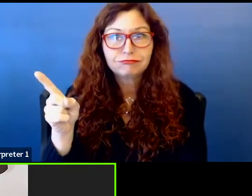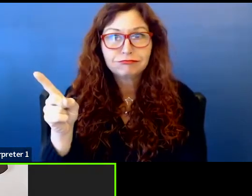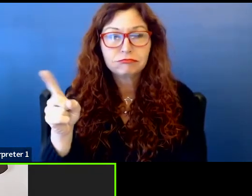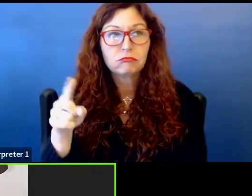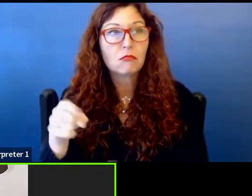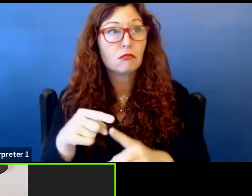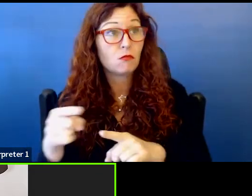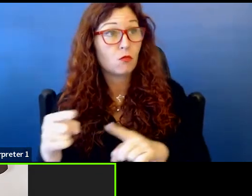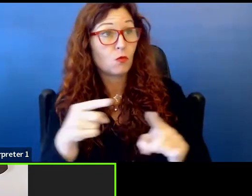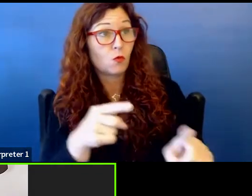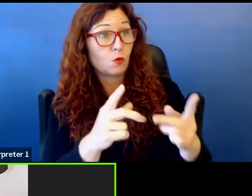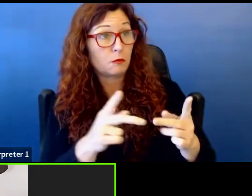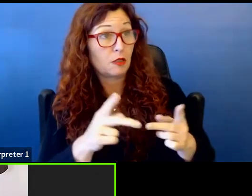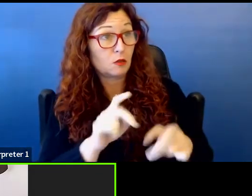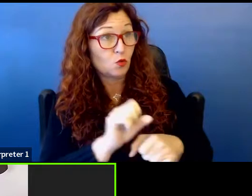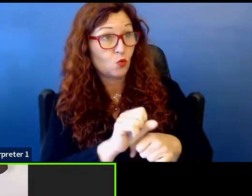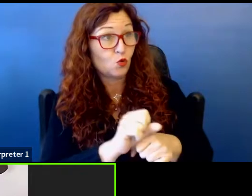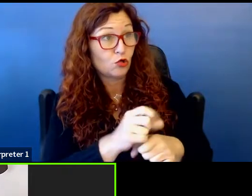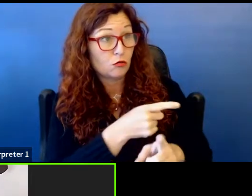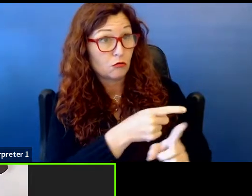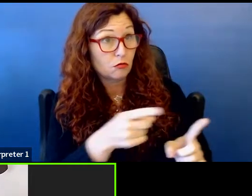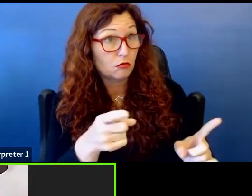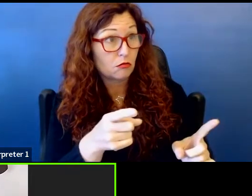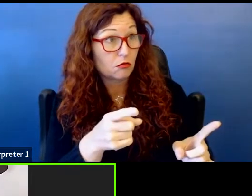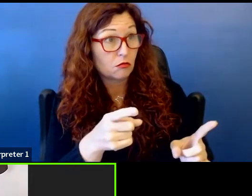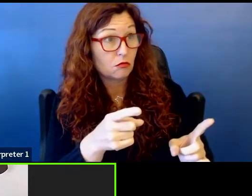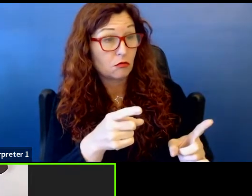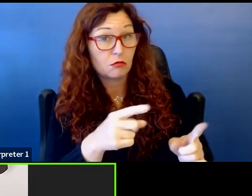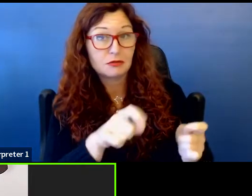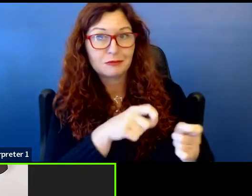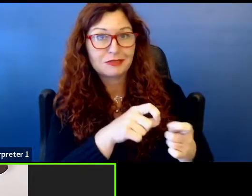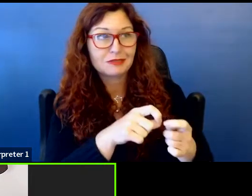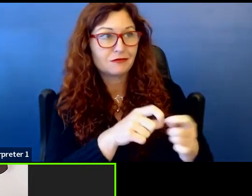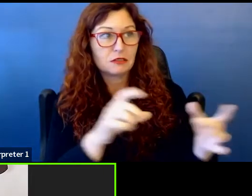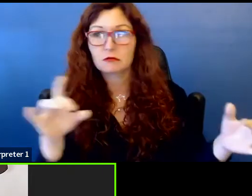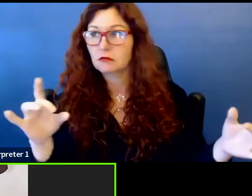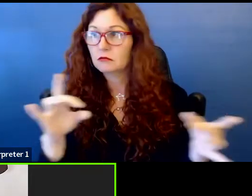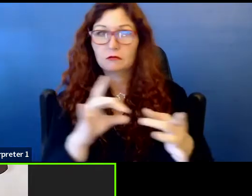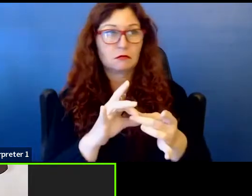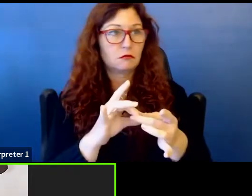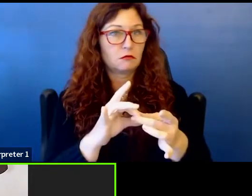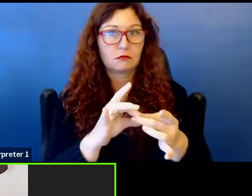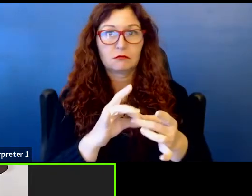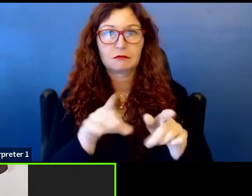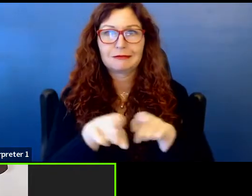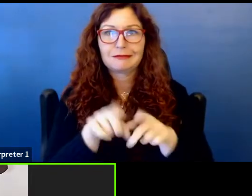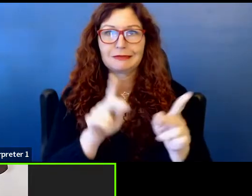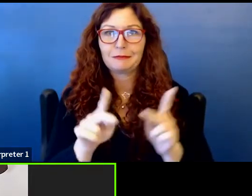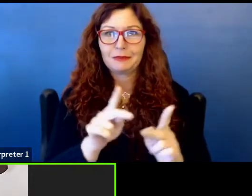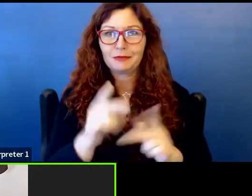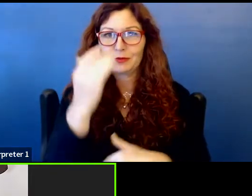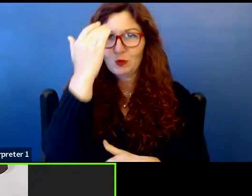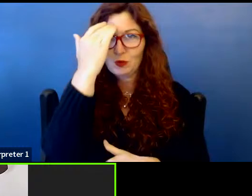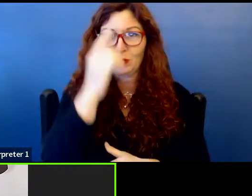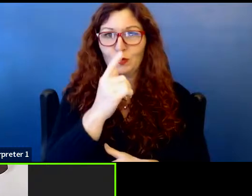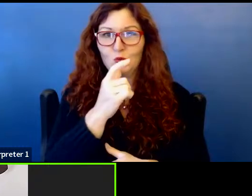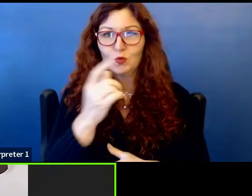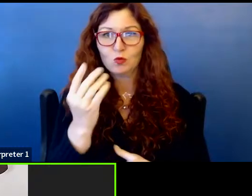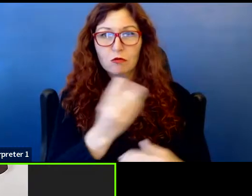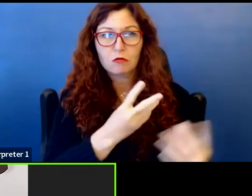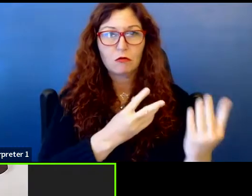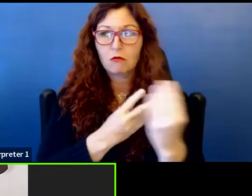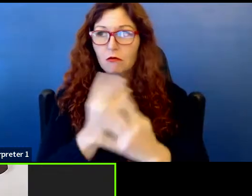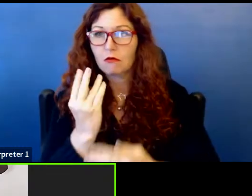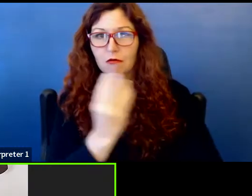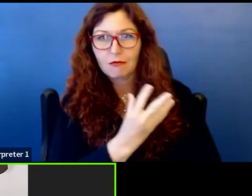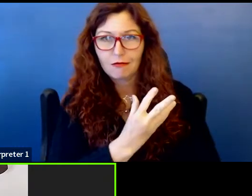well you're dealing with they're tied directly in but if it was an outside source just a small outside